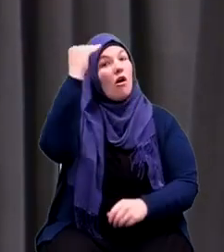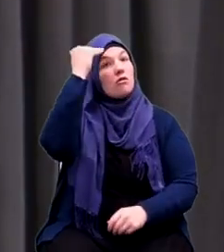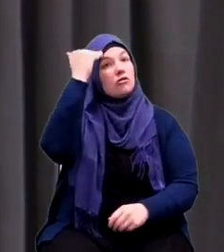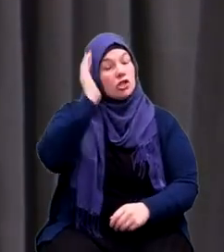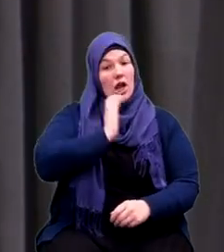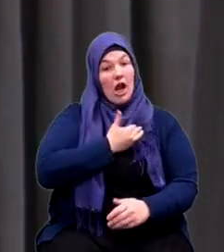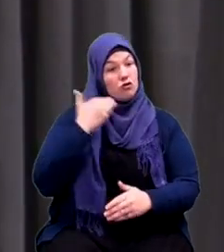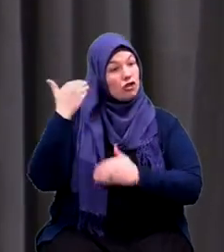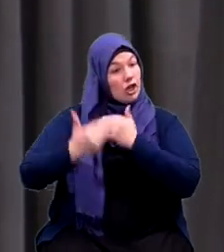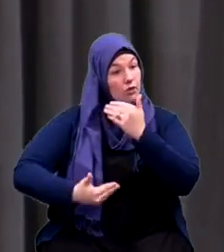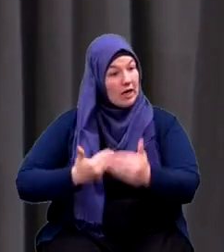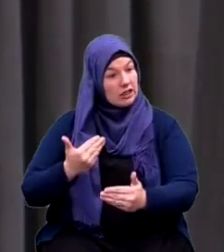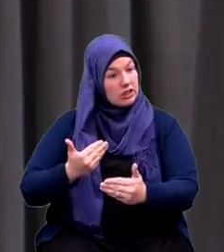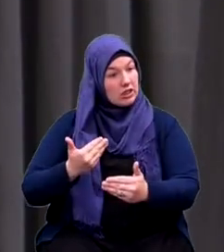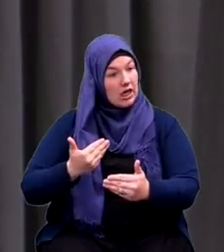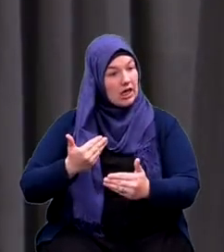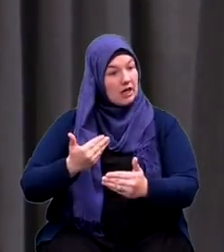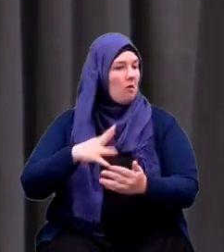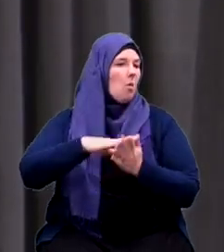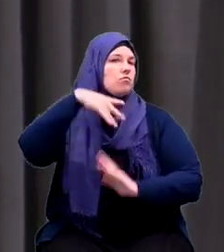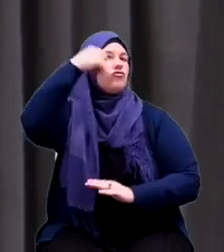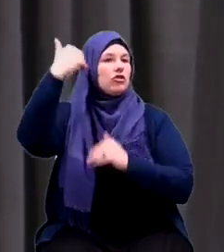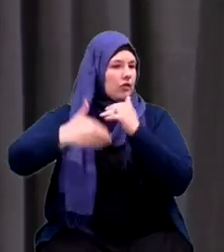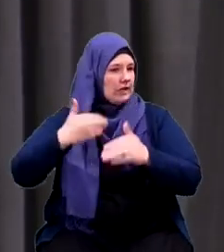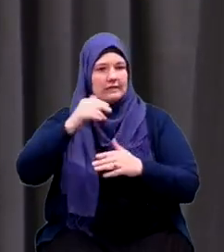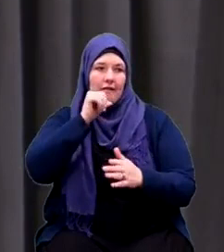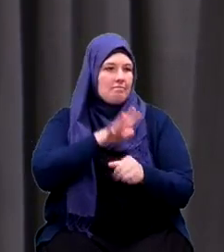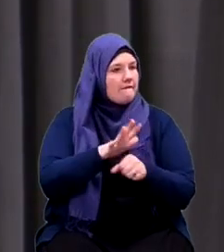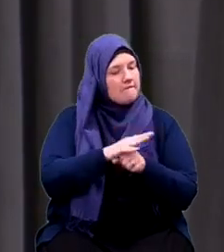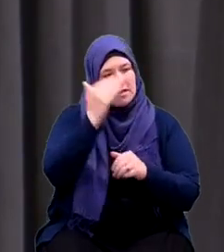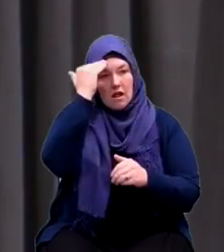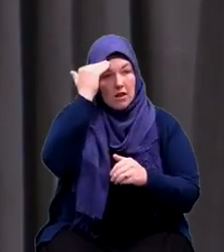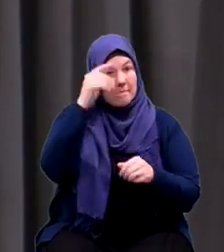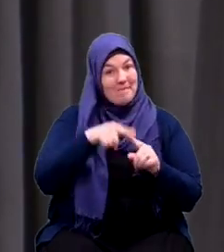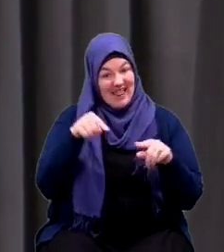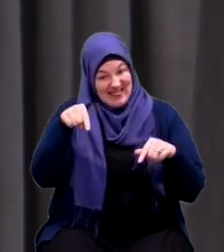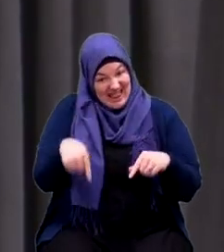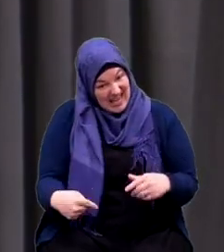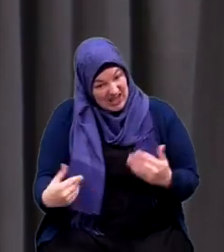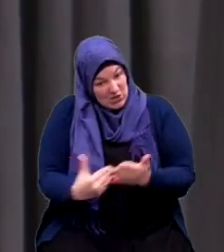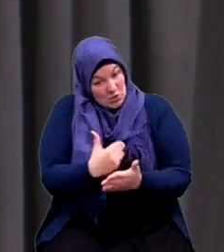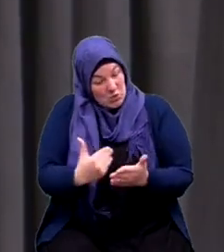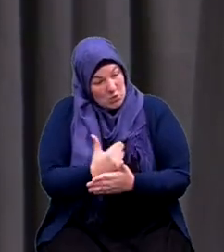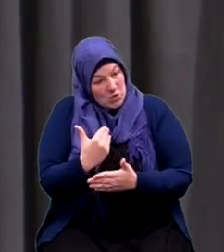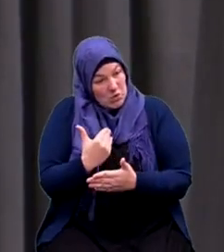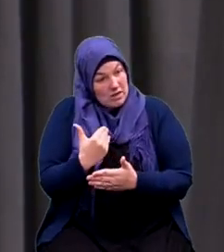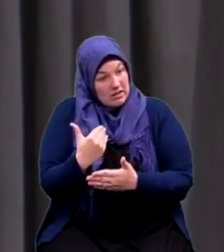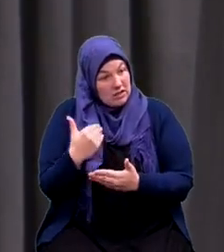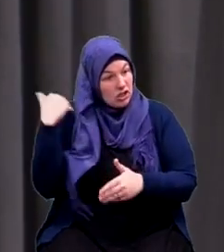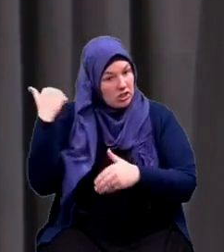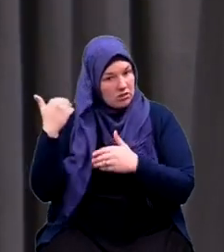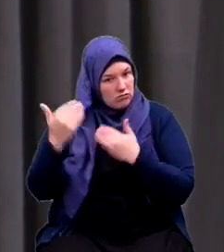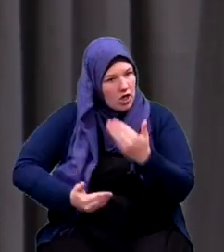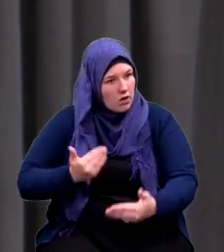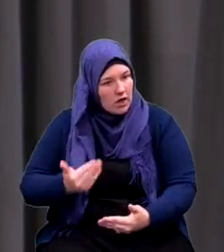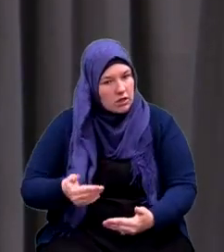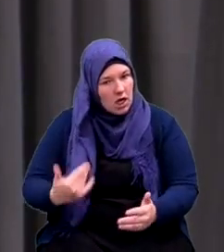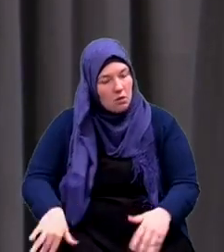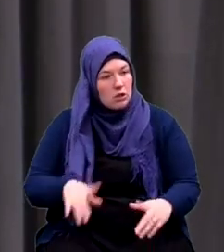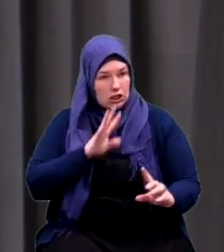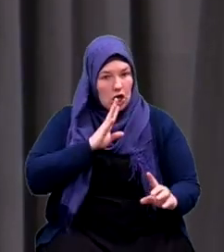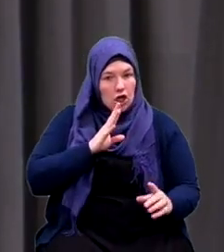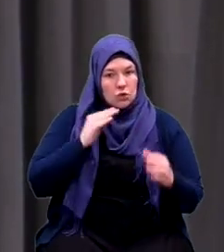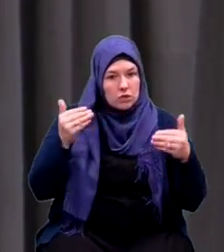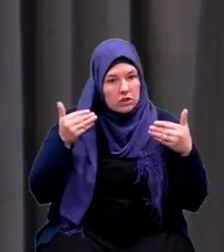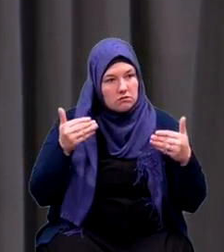that our generation lacks, but this great generation we're trying to talk to and raise